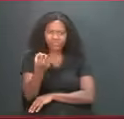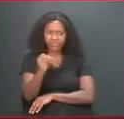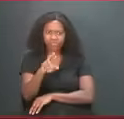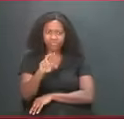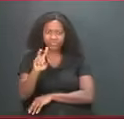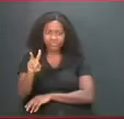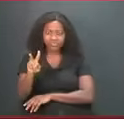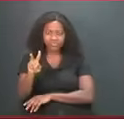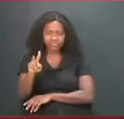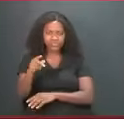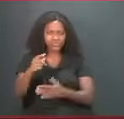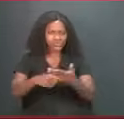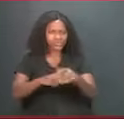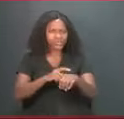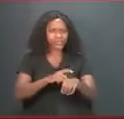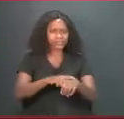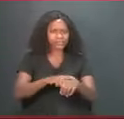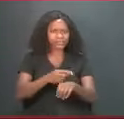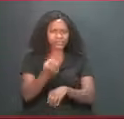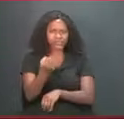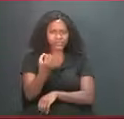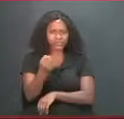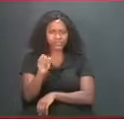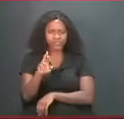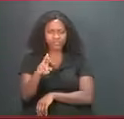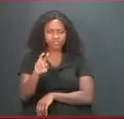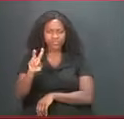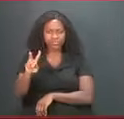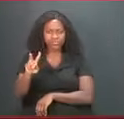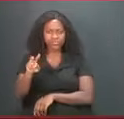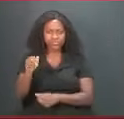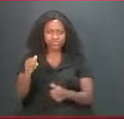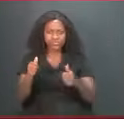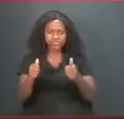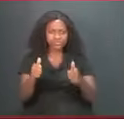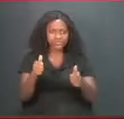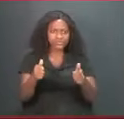At what time? 12 or 2?